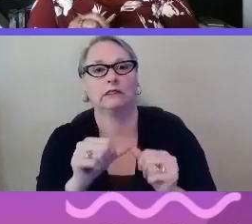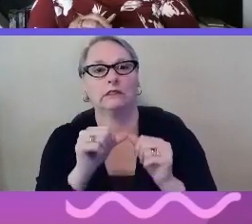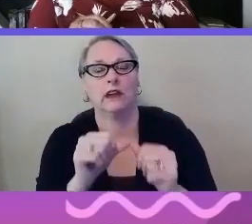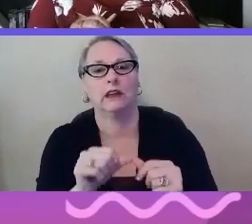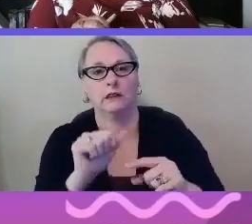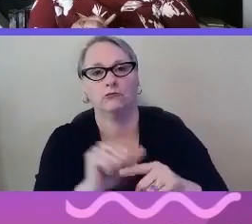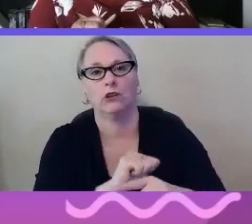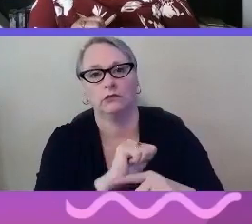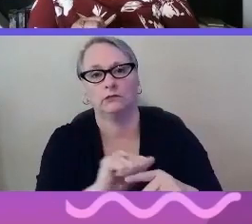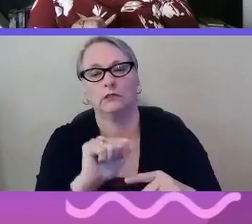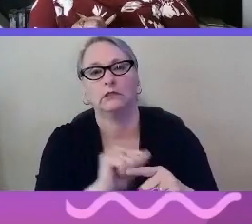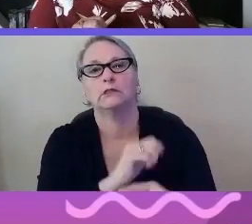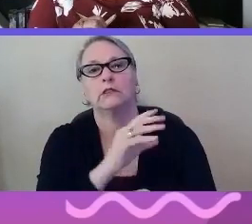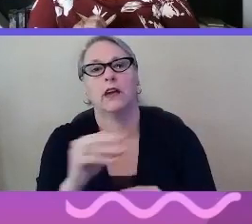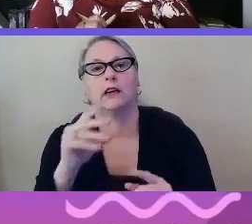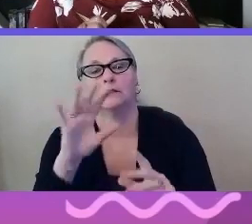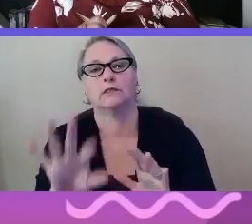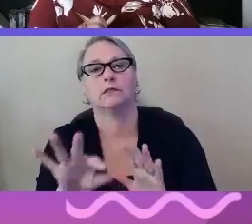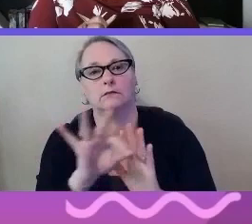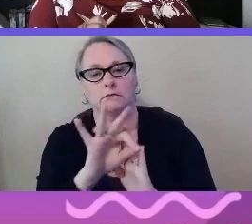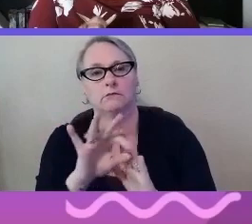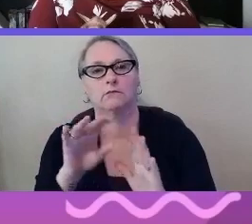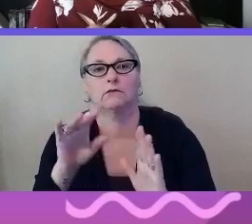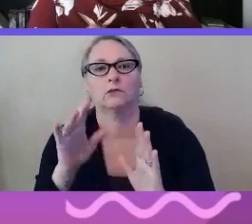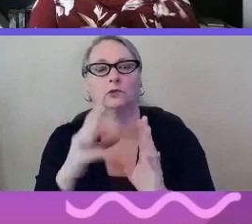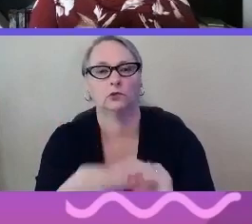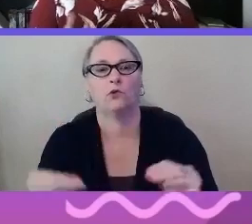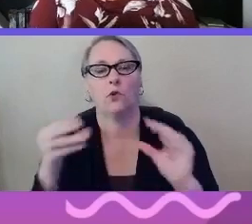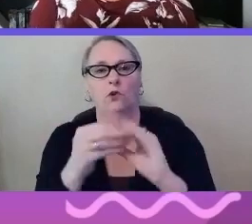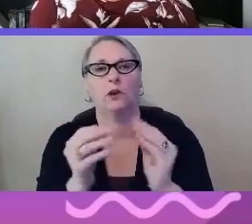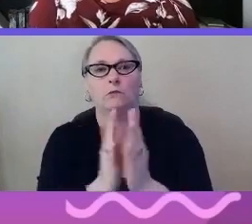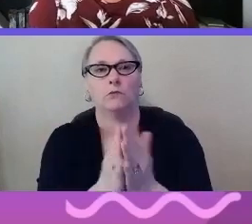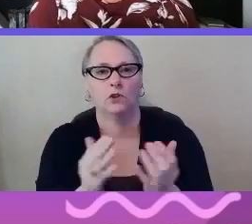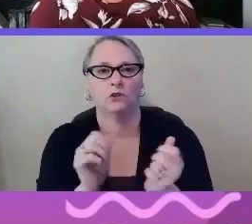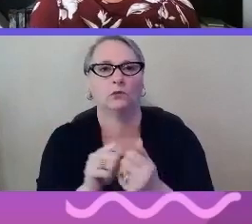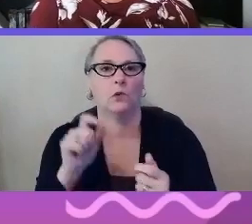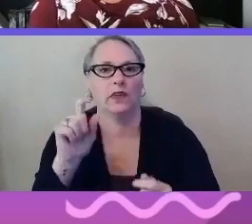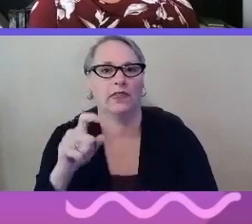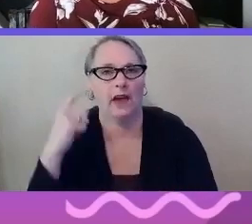about specifically selecting storybooks with this in mind.